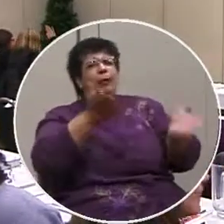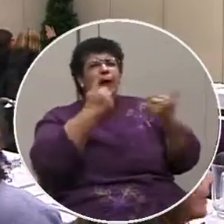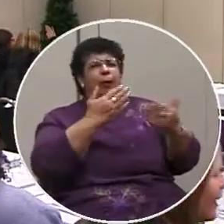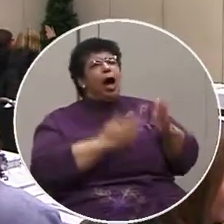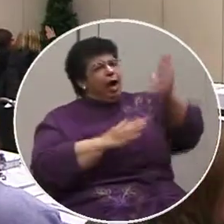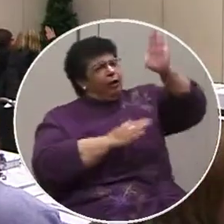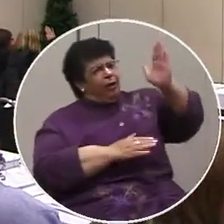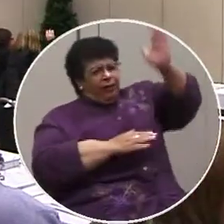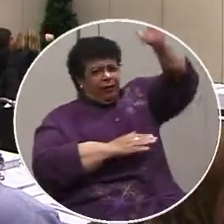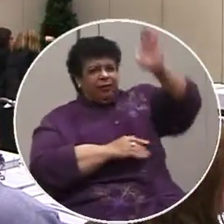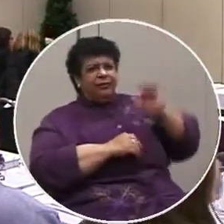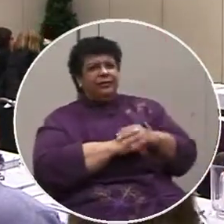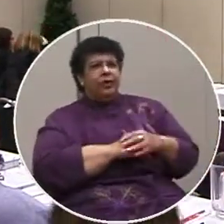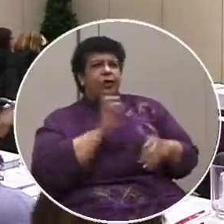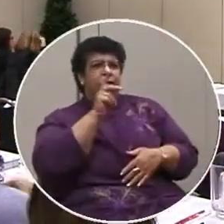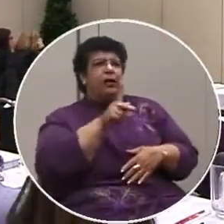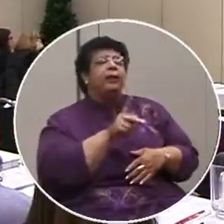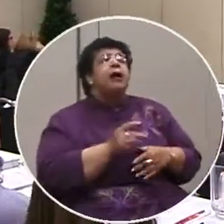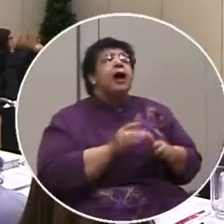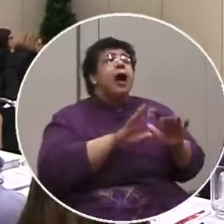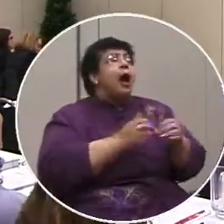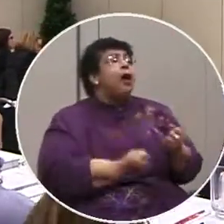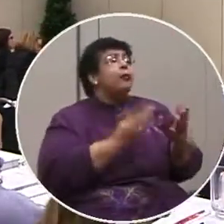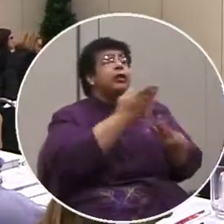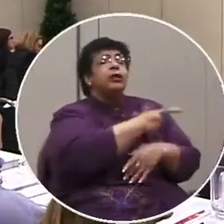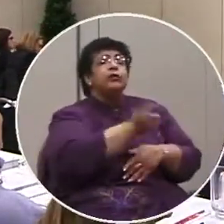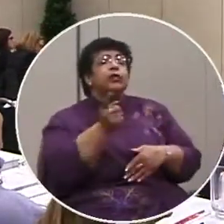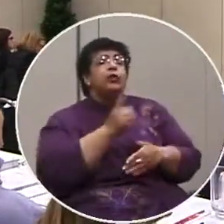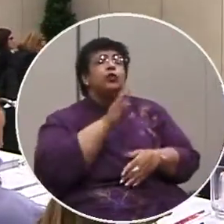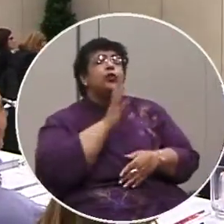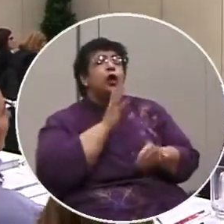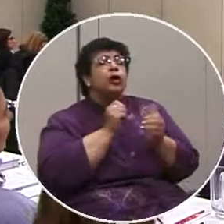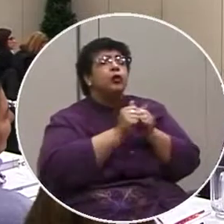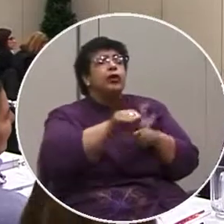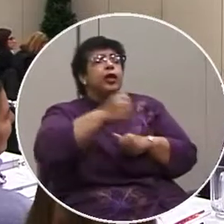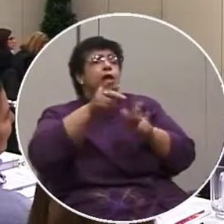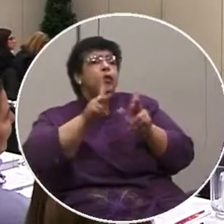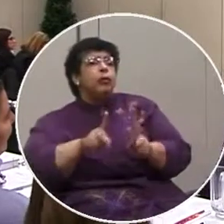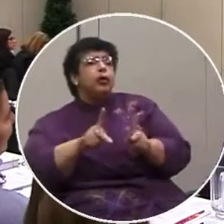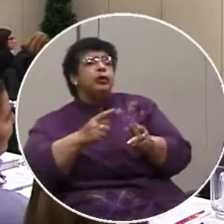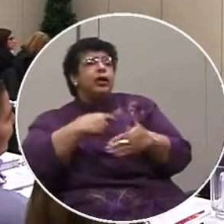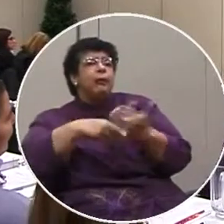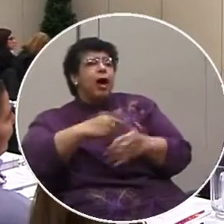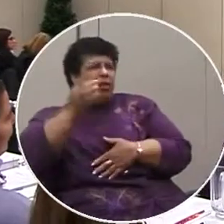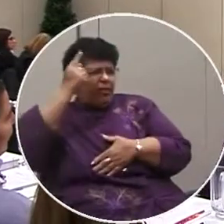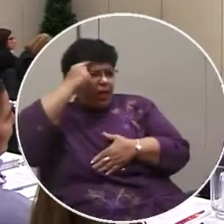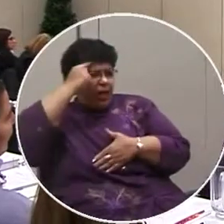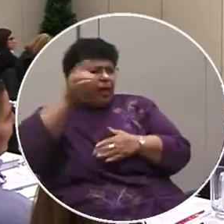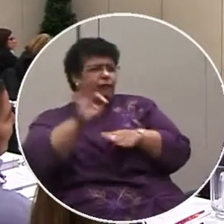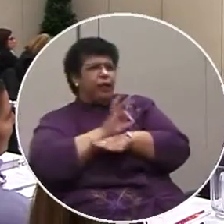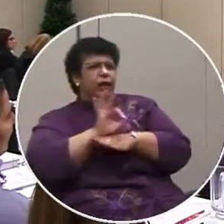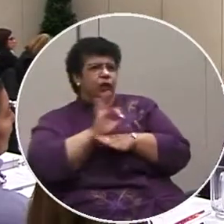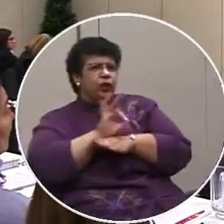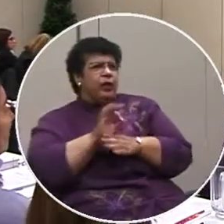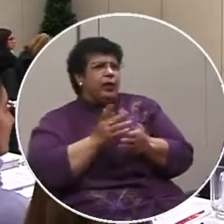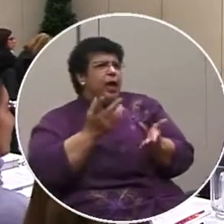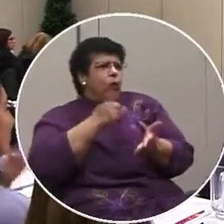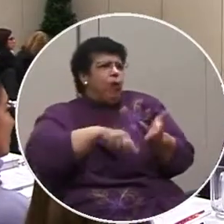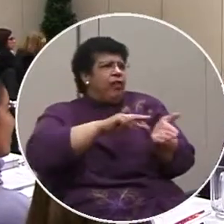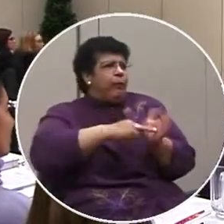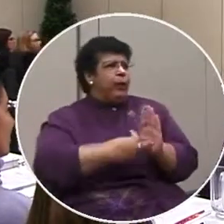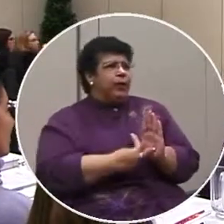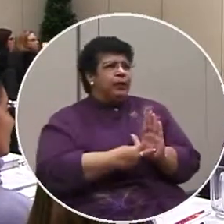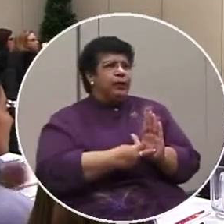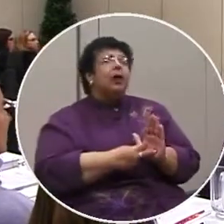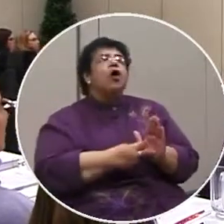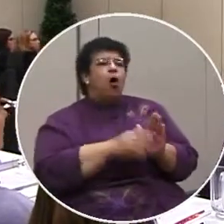on. Okay. How many of you talked to somebody else about thinking functionally and what that means? Okay, here's